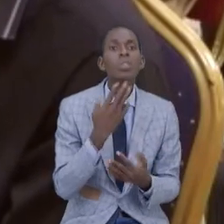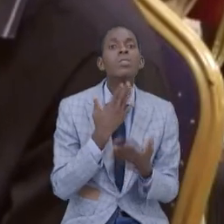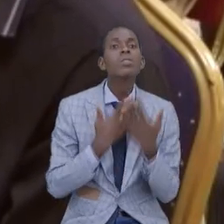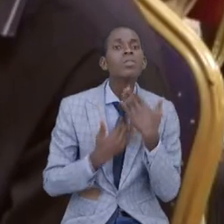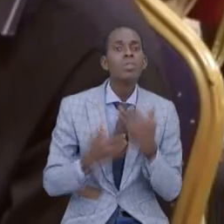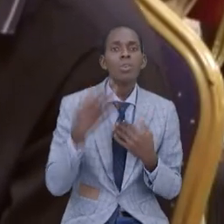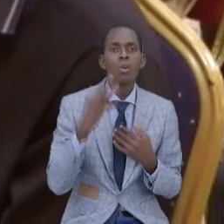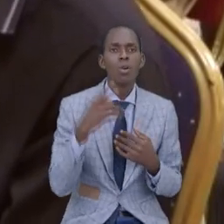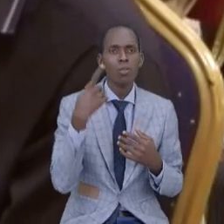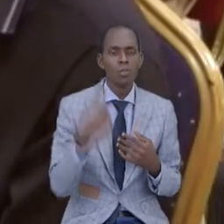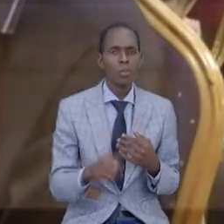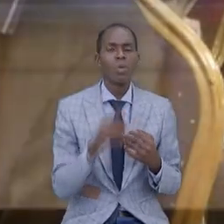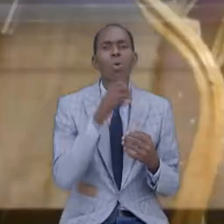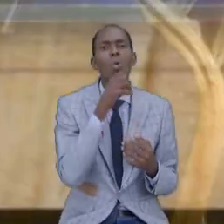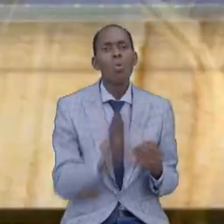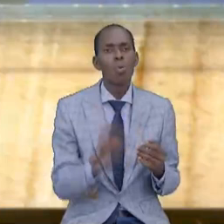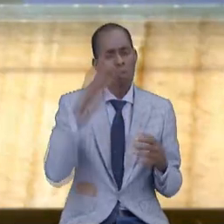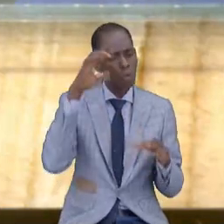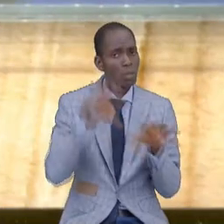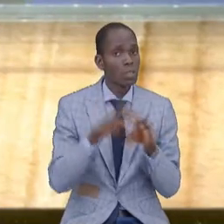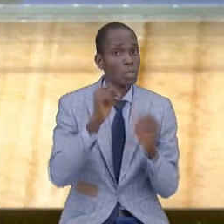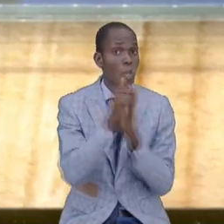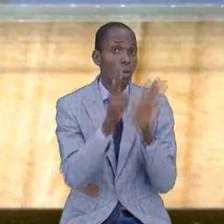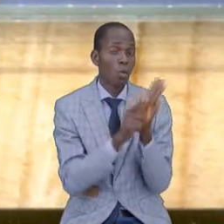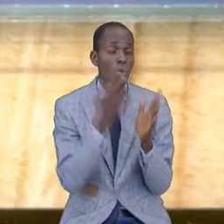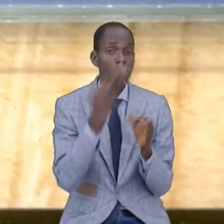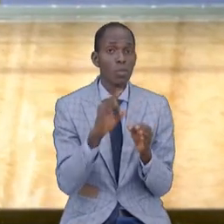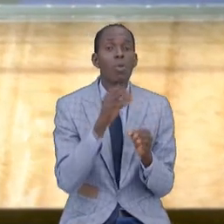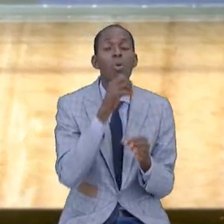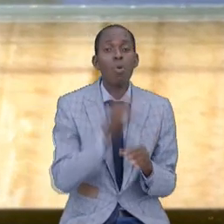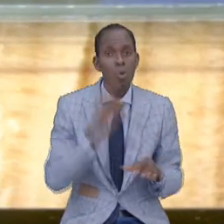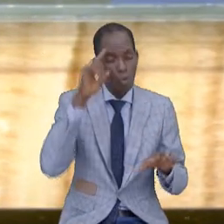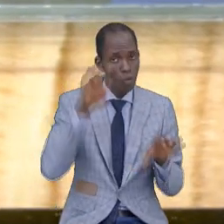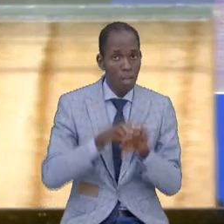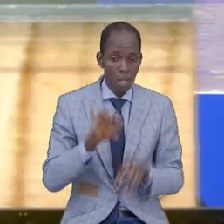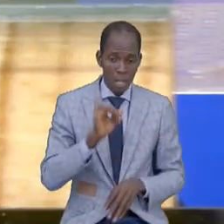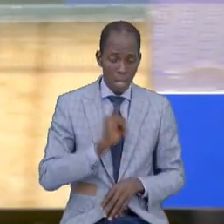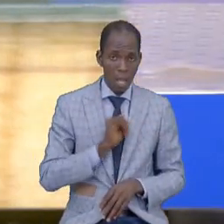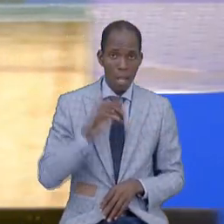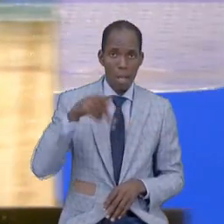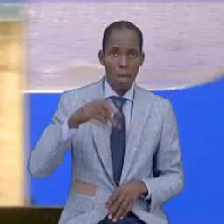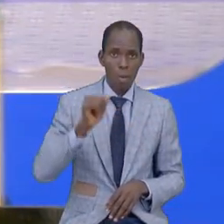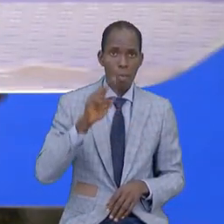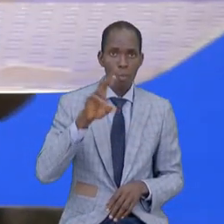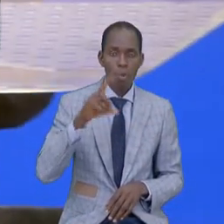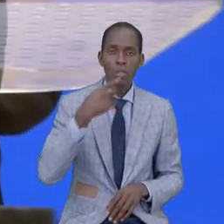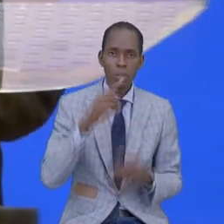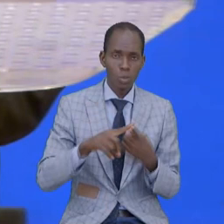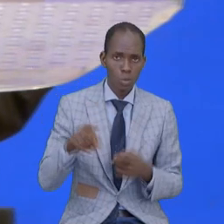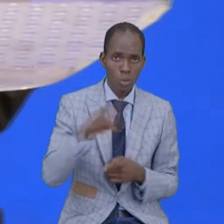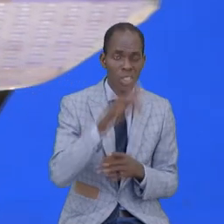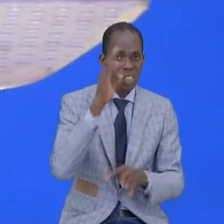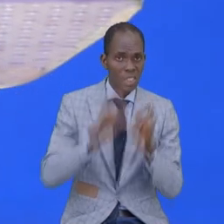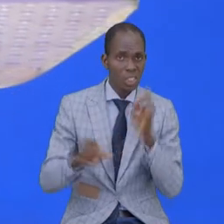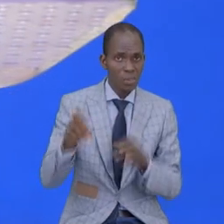the old covenant, I say unto you, that ye, if ye be